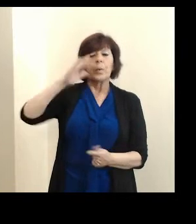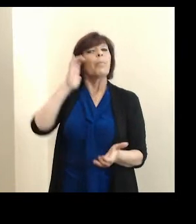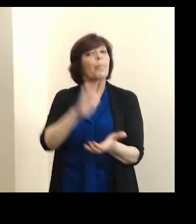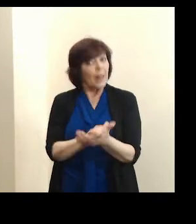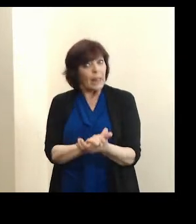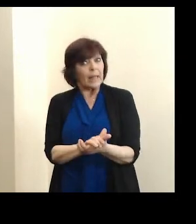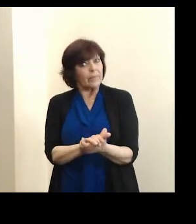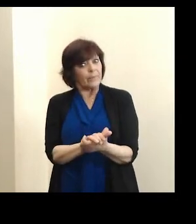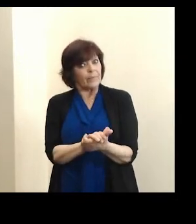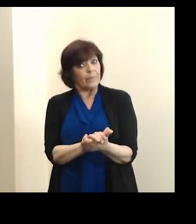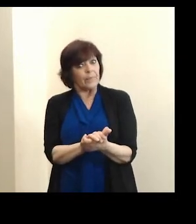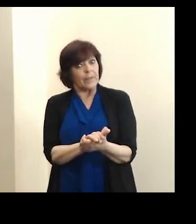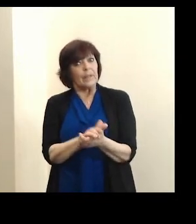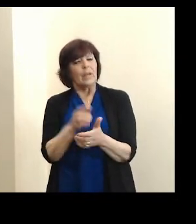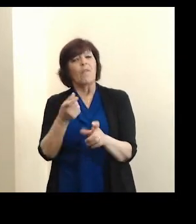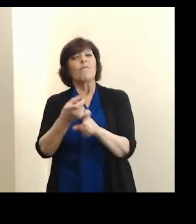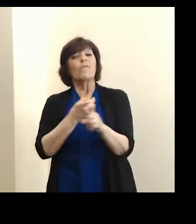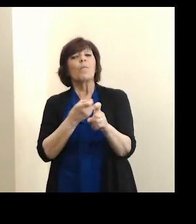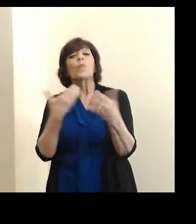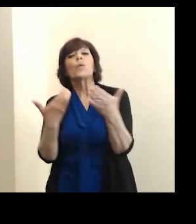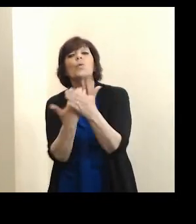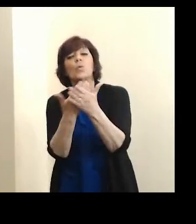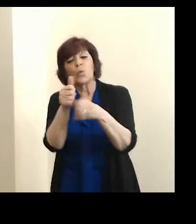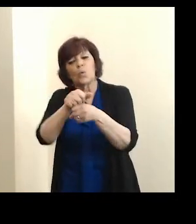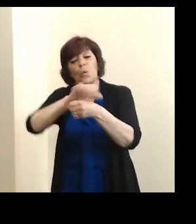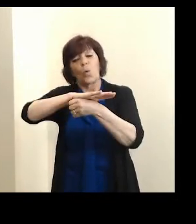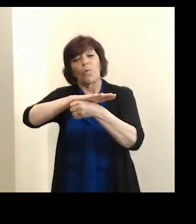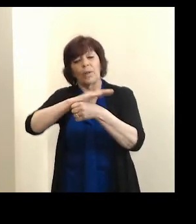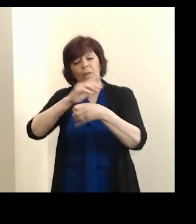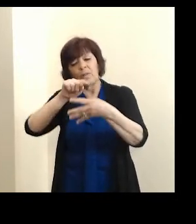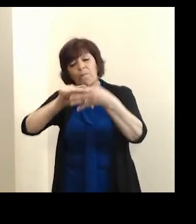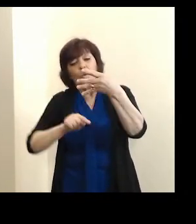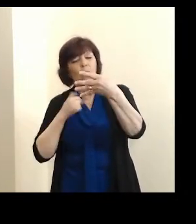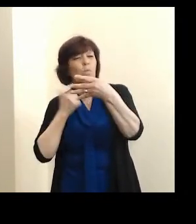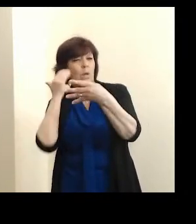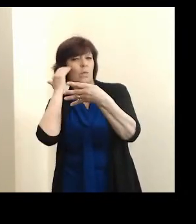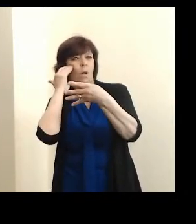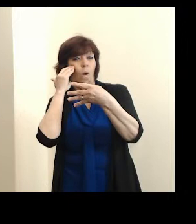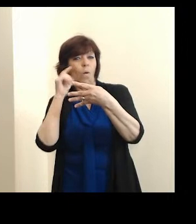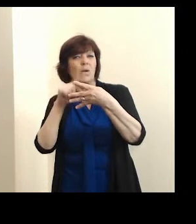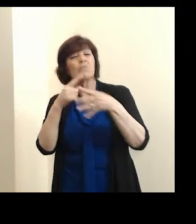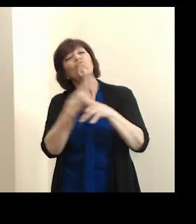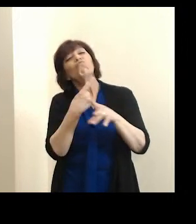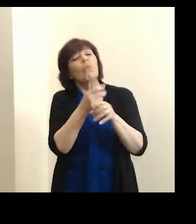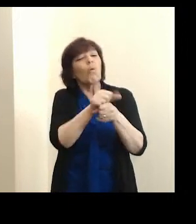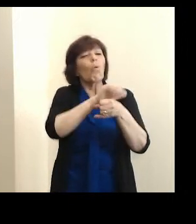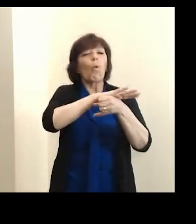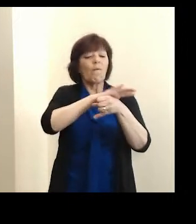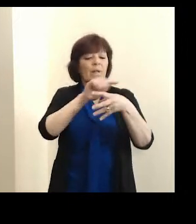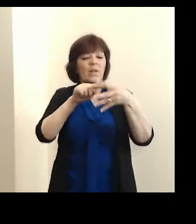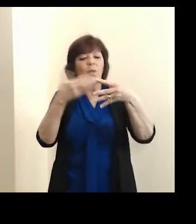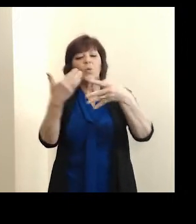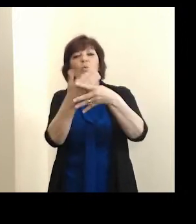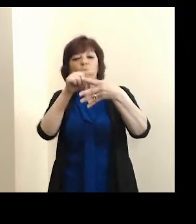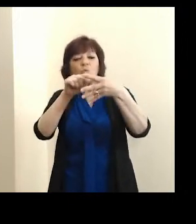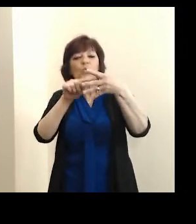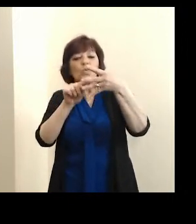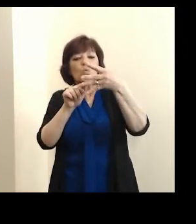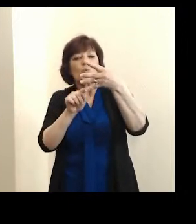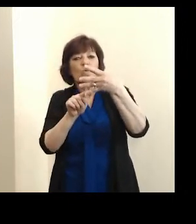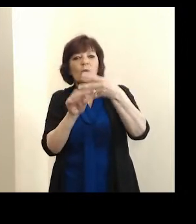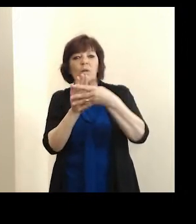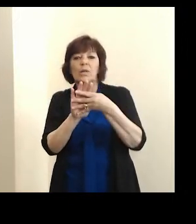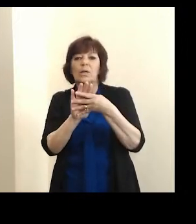are being possibly driven by the variants, the 4 variants that we know of that are in this region. And as we